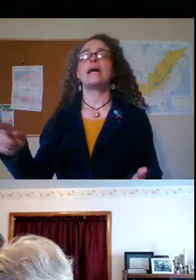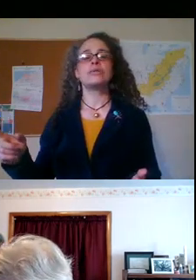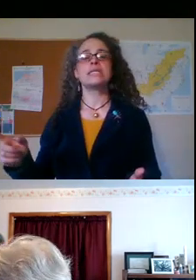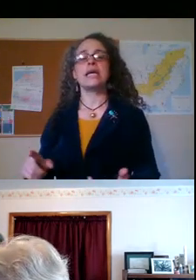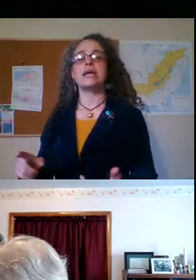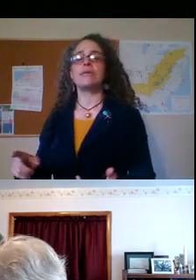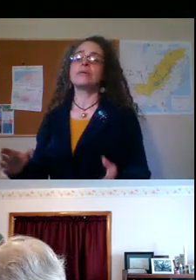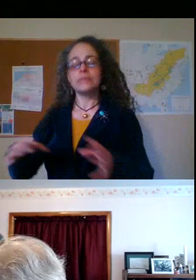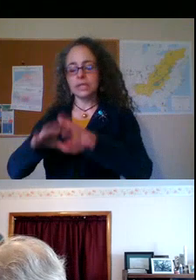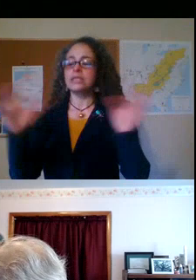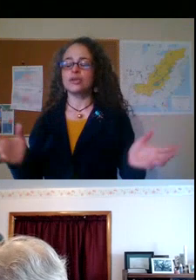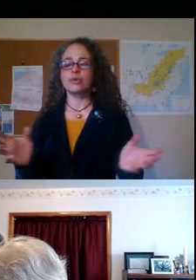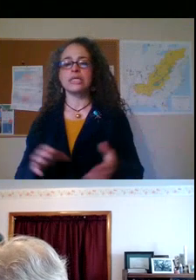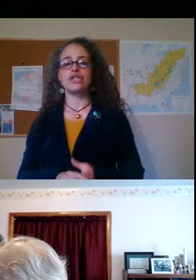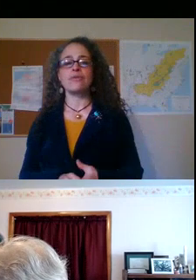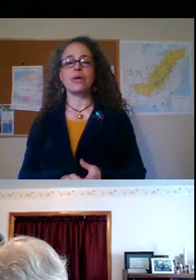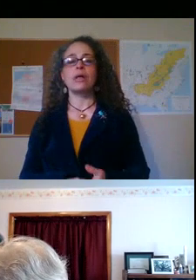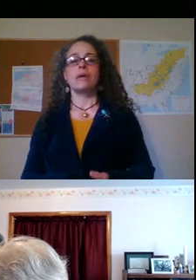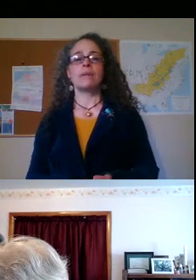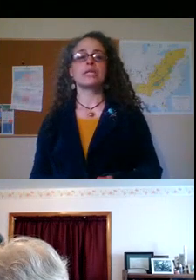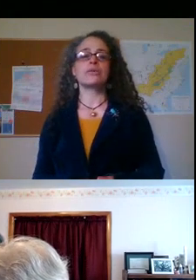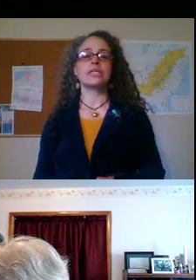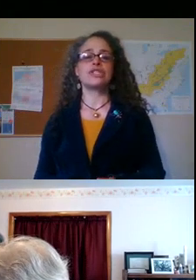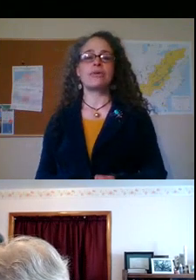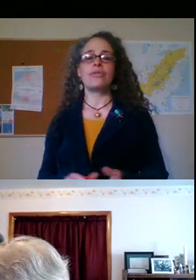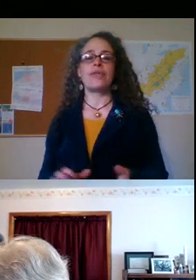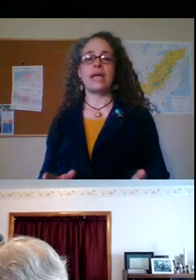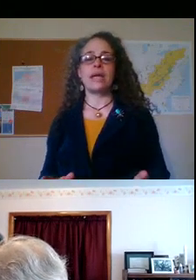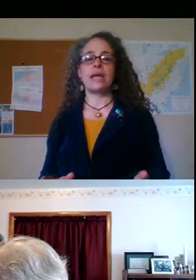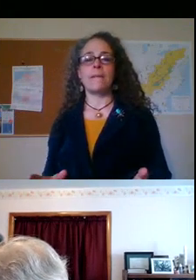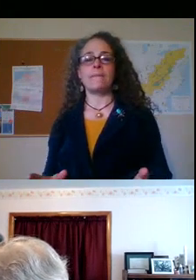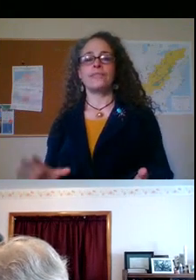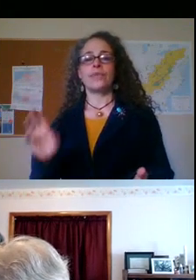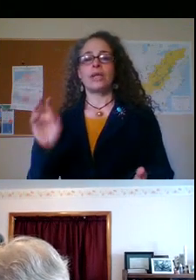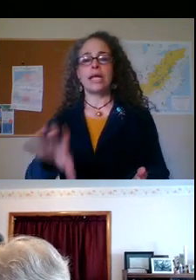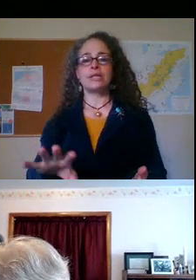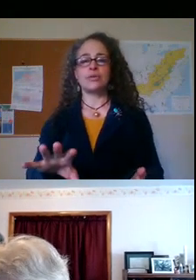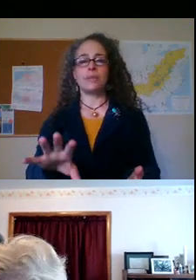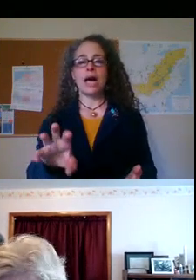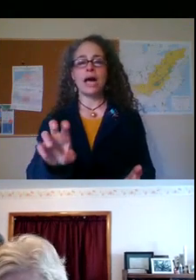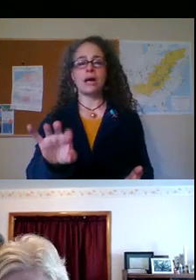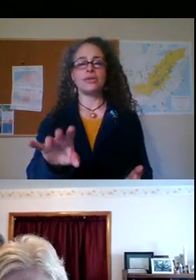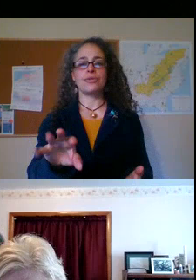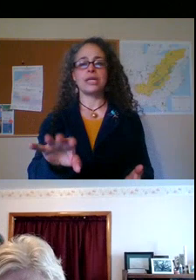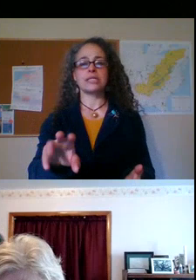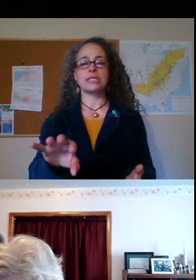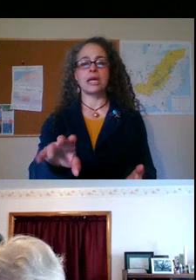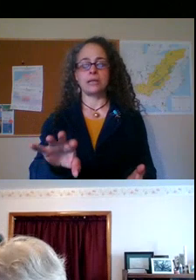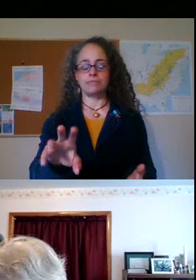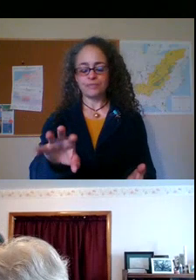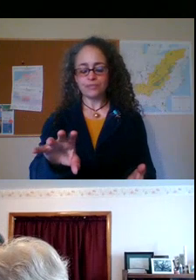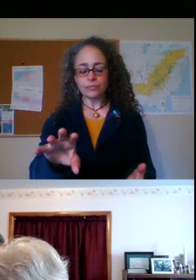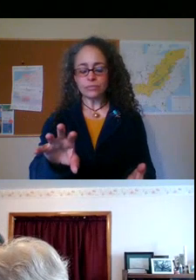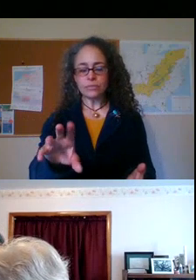the high schools, or the schools in general, public schools in general, they like to apply under